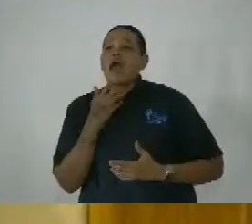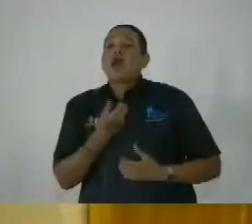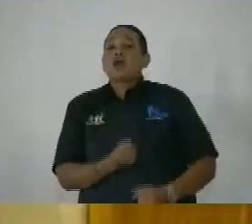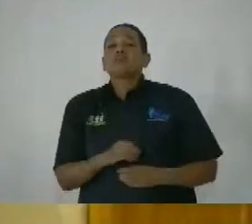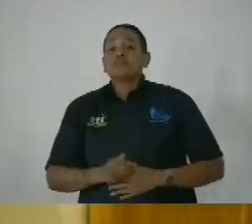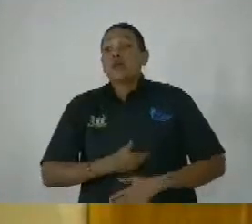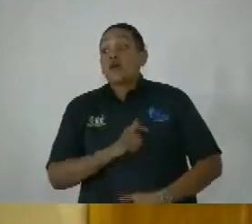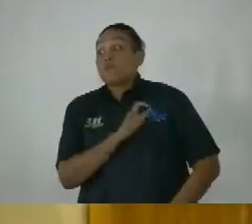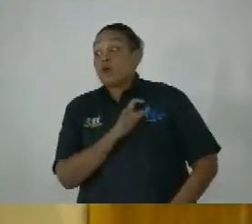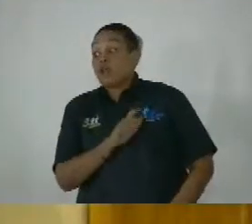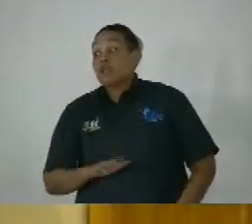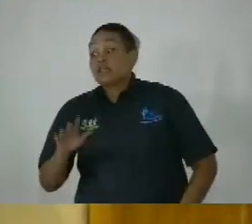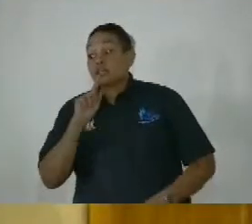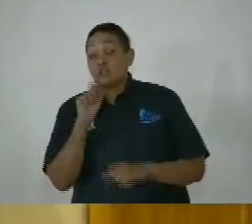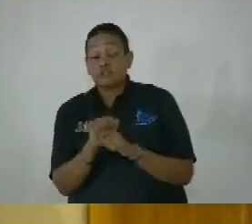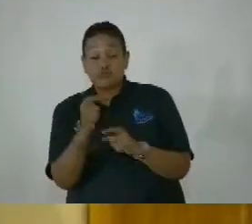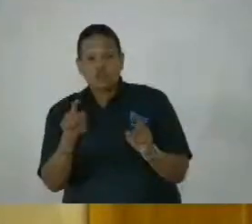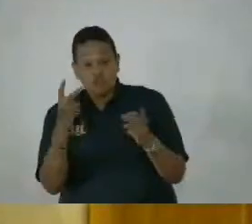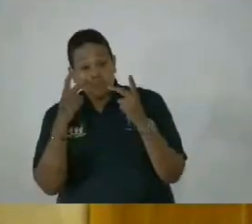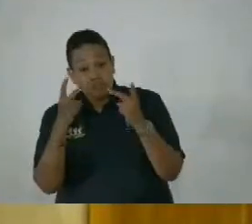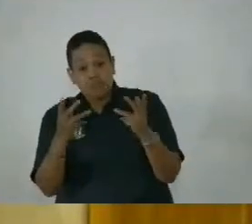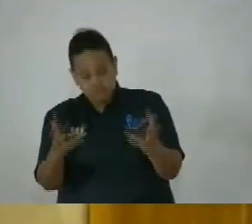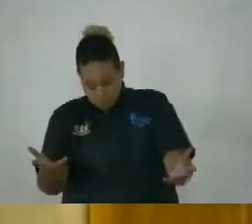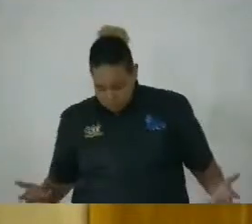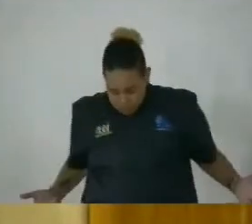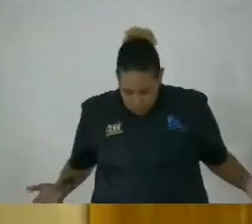police force that has resulted in this.